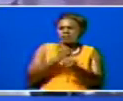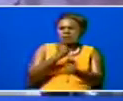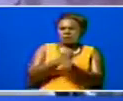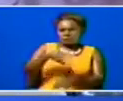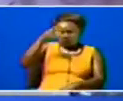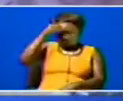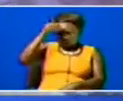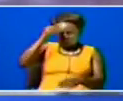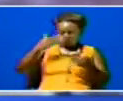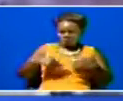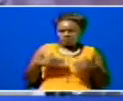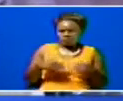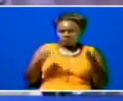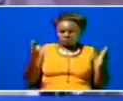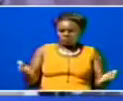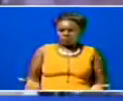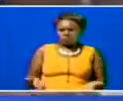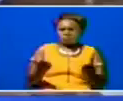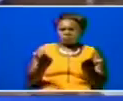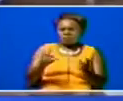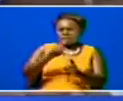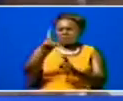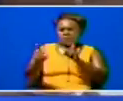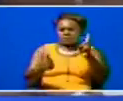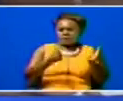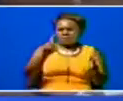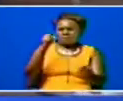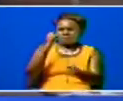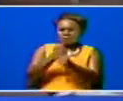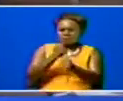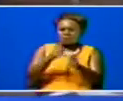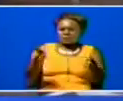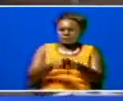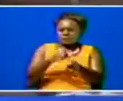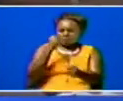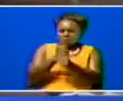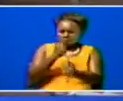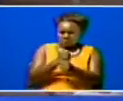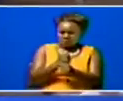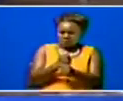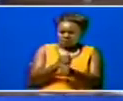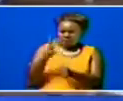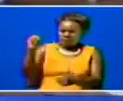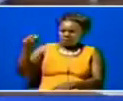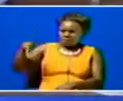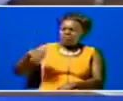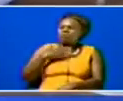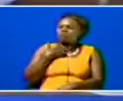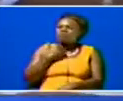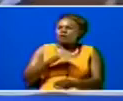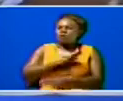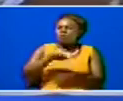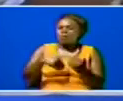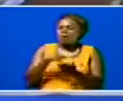education stakeholders to improve the exam performance. Beside performance matters, the MP seeks to have all